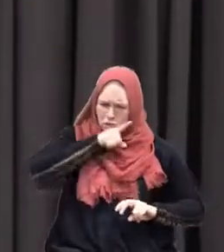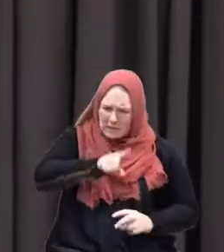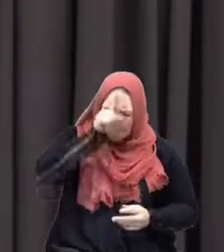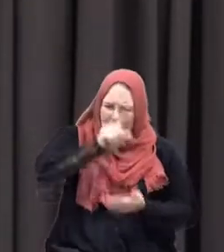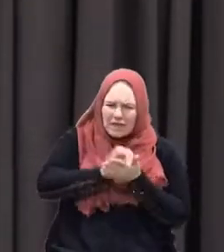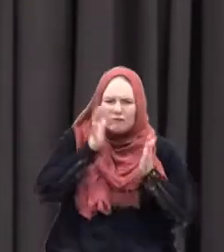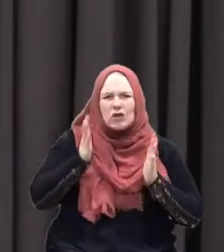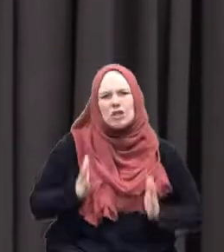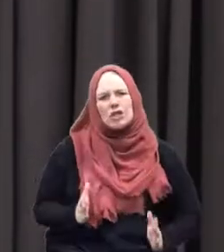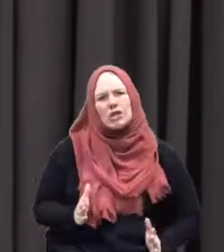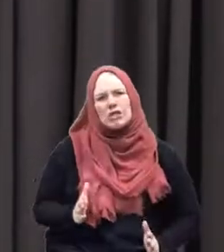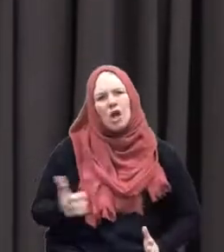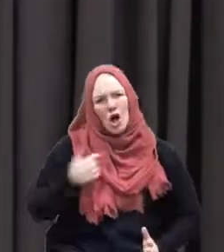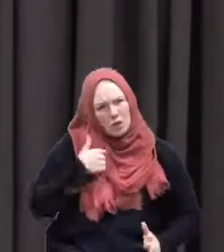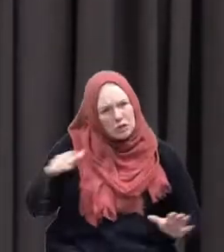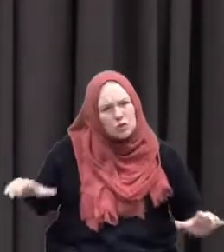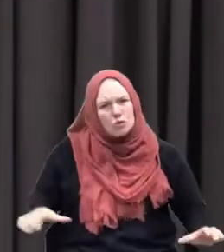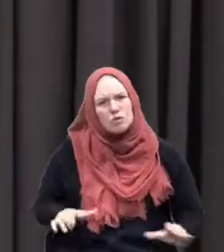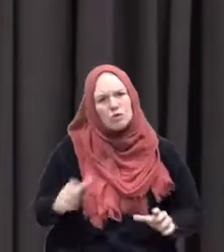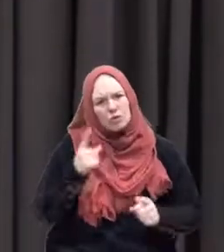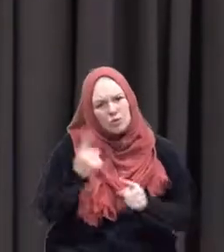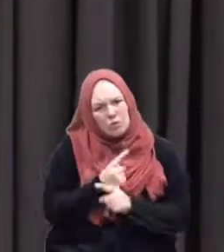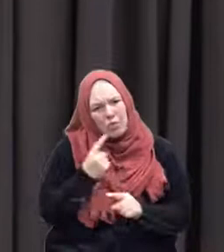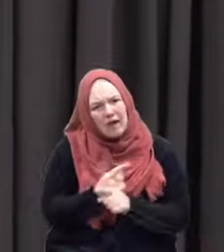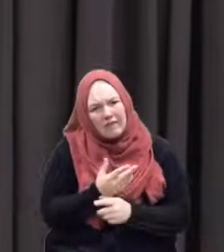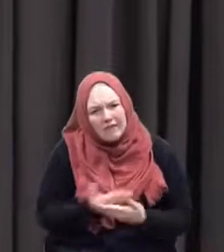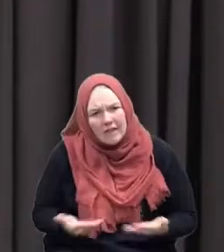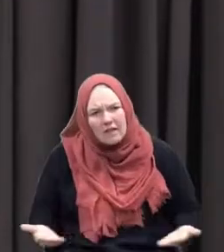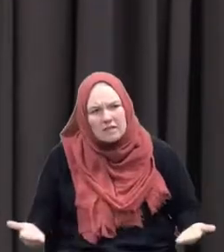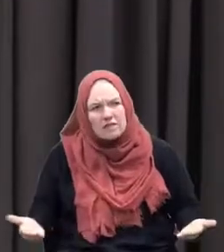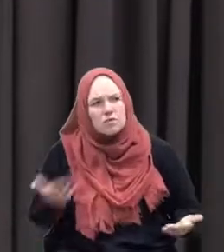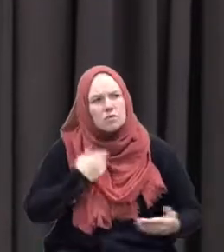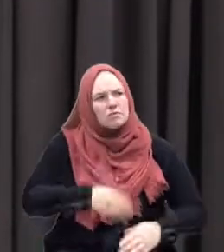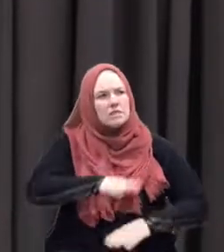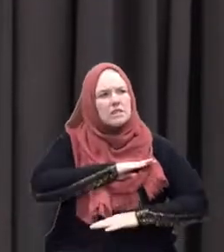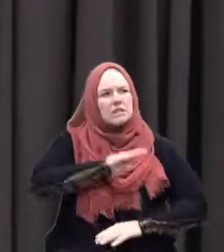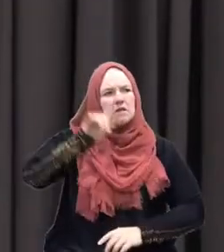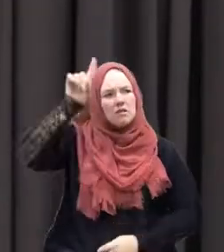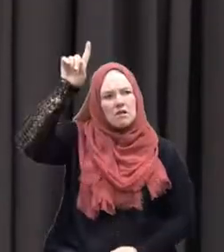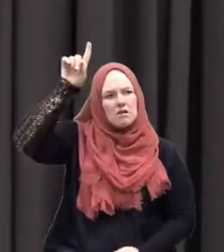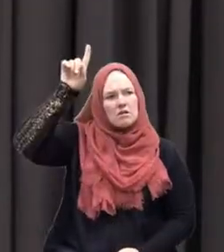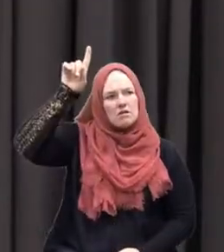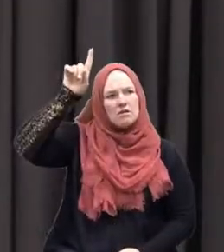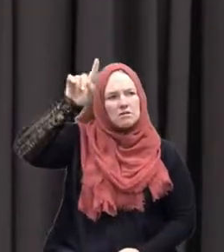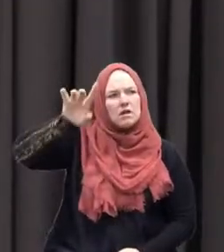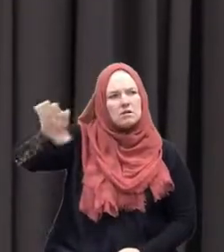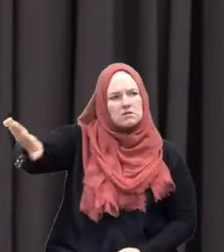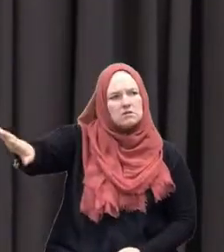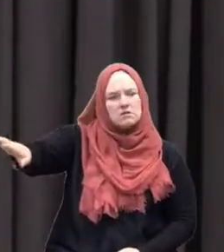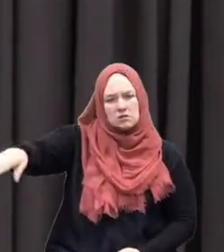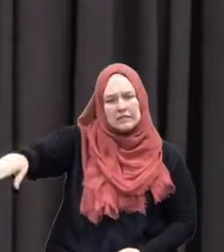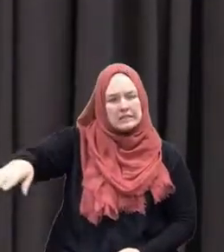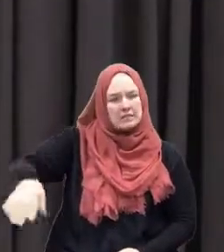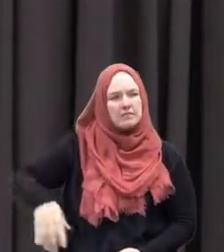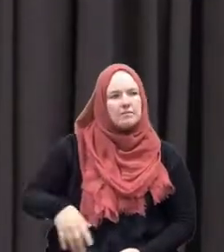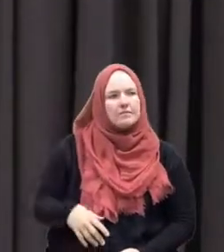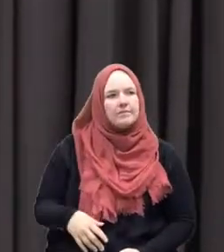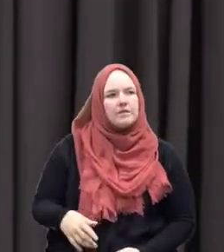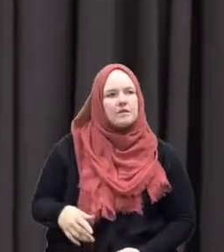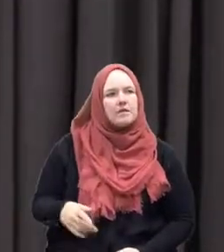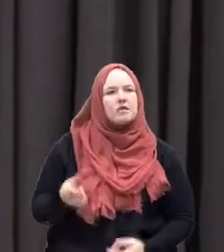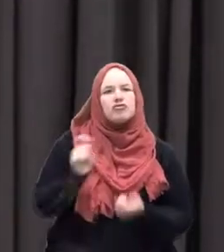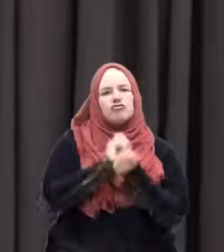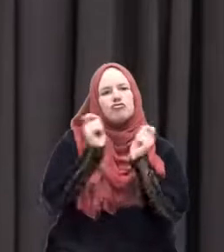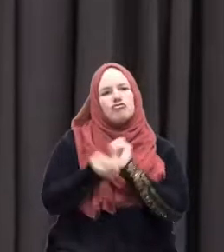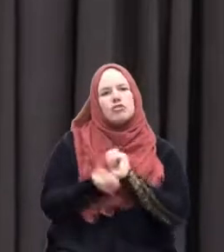Are we up to the task? Are we doing what it takes to please Allah subhanahu wa ta'ala and to change the conditions of